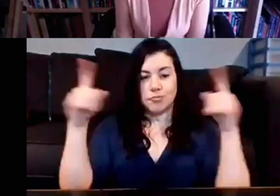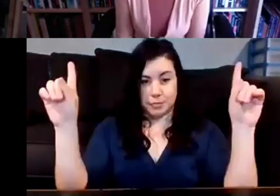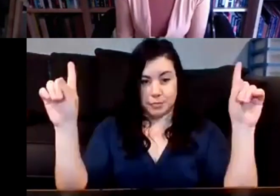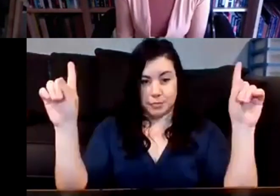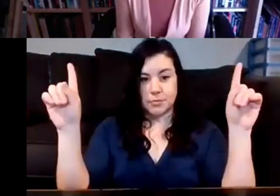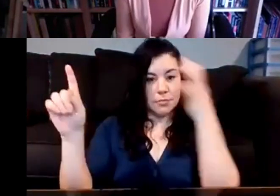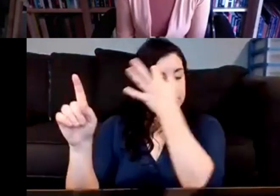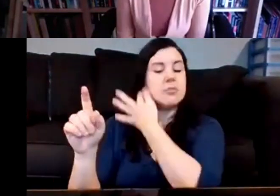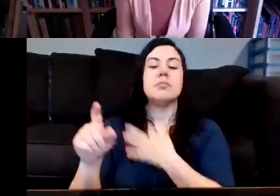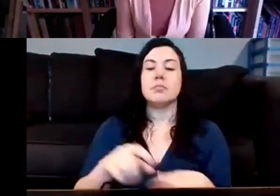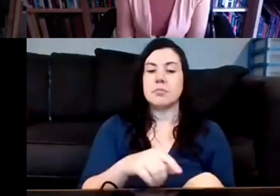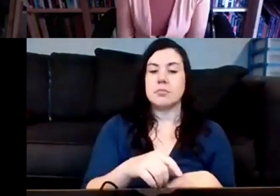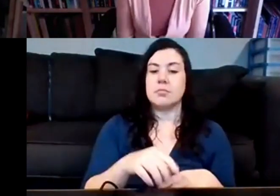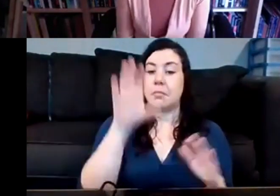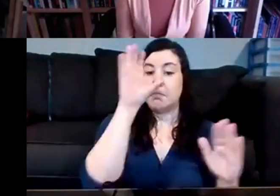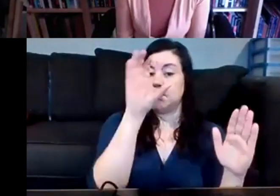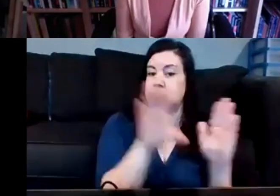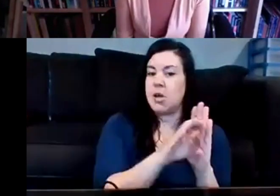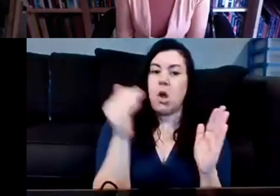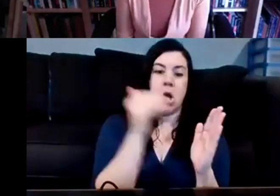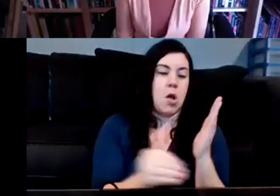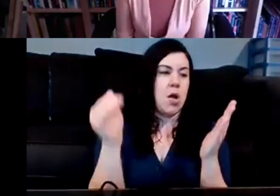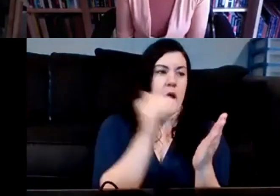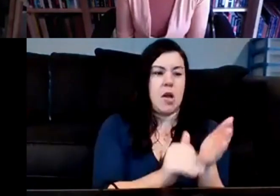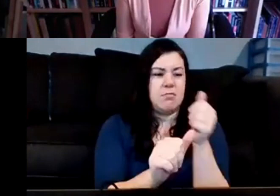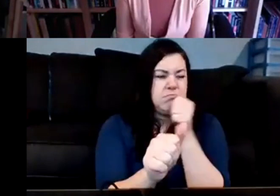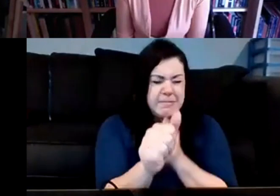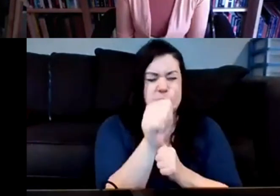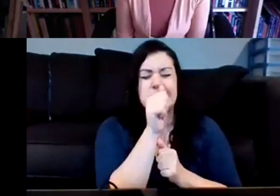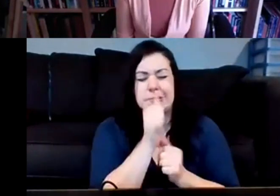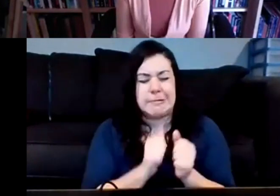these constant images of suffering, actually